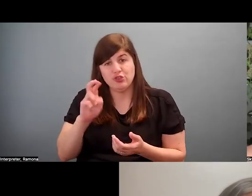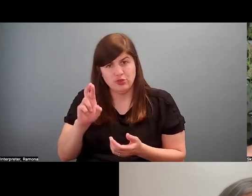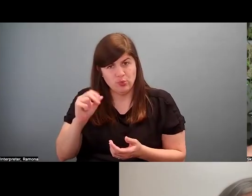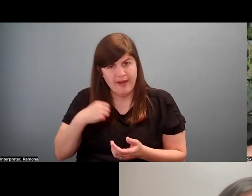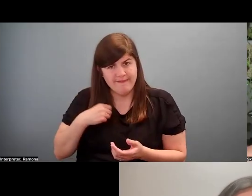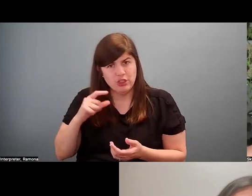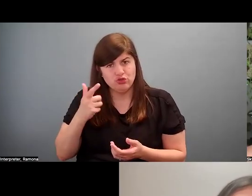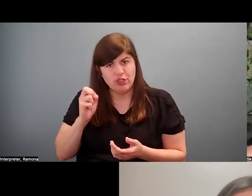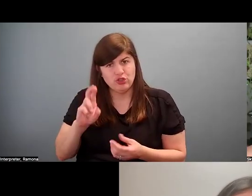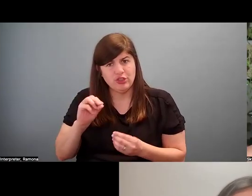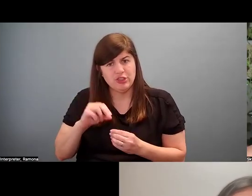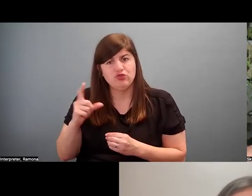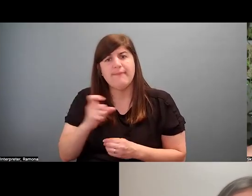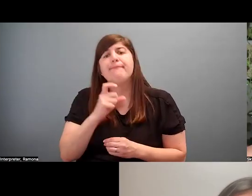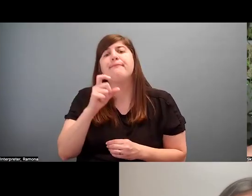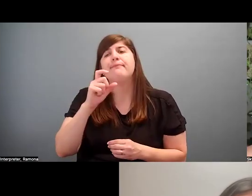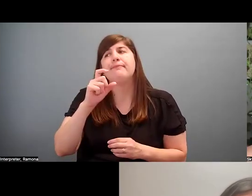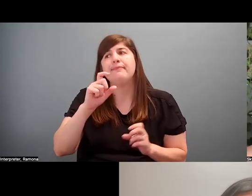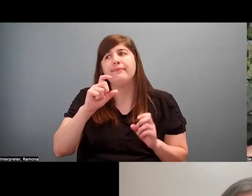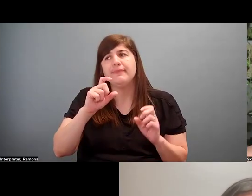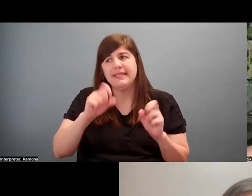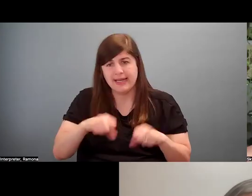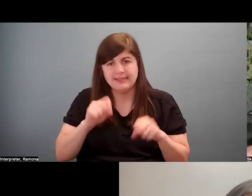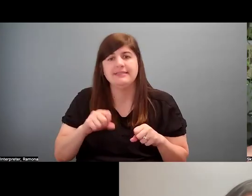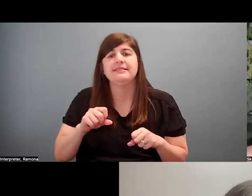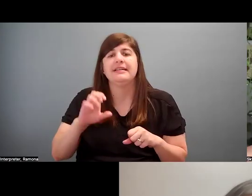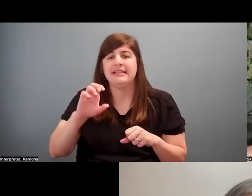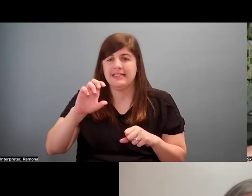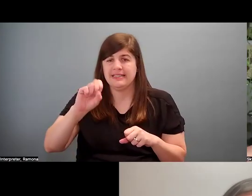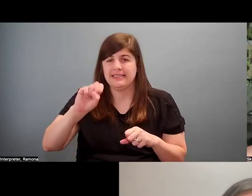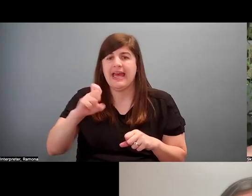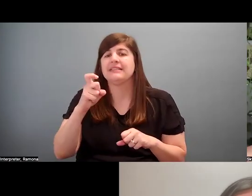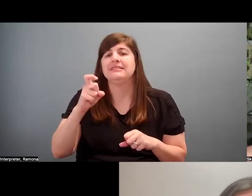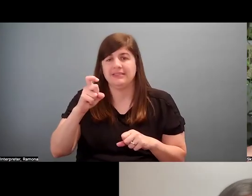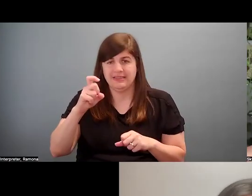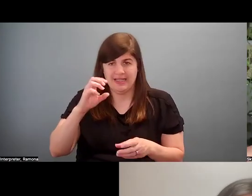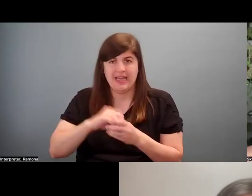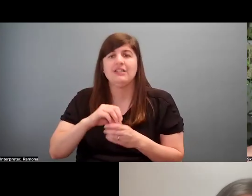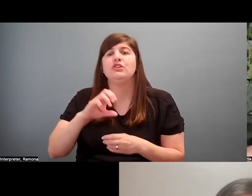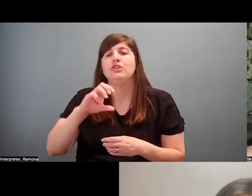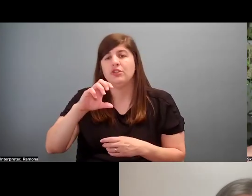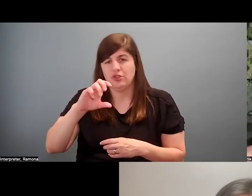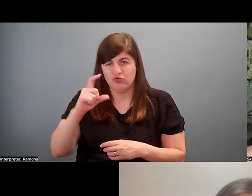shrimp? Yes, There's sex in shrimp. Yeah. there is sex in shrimp.